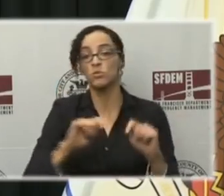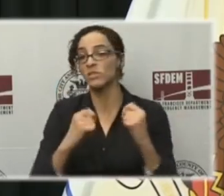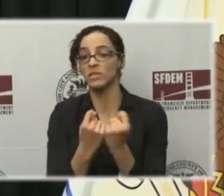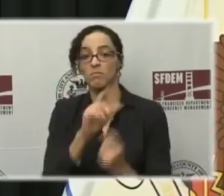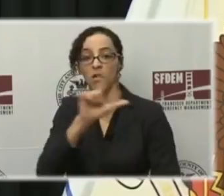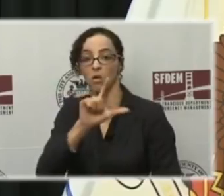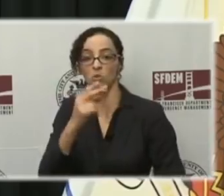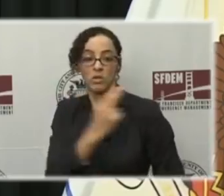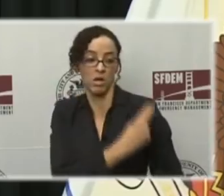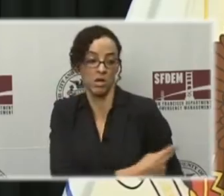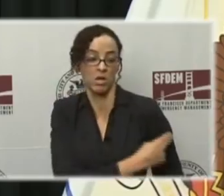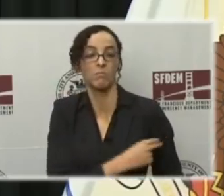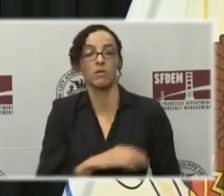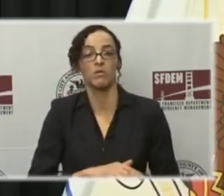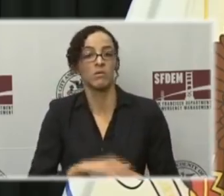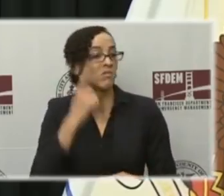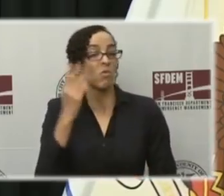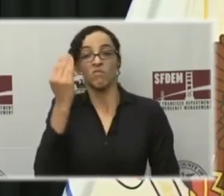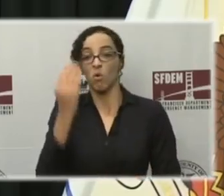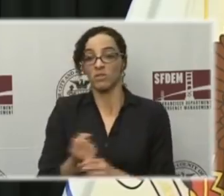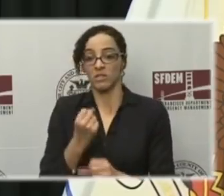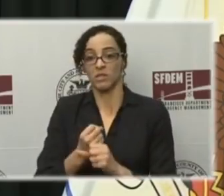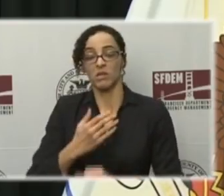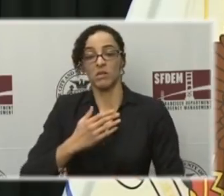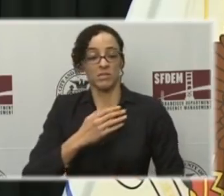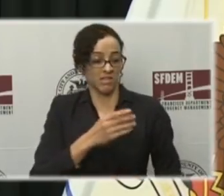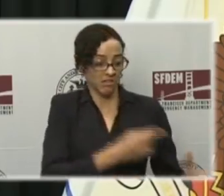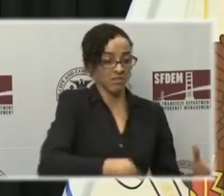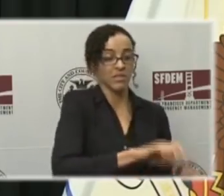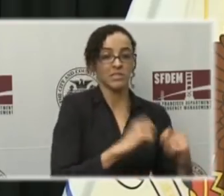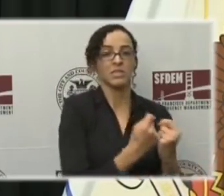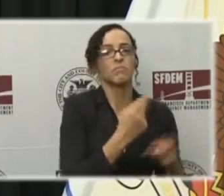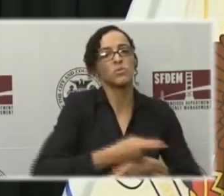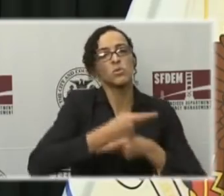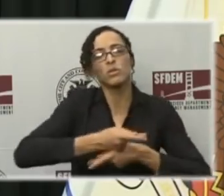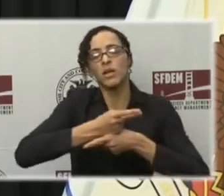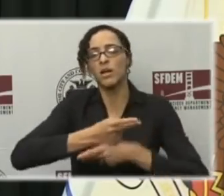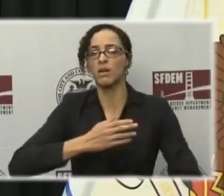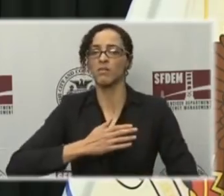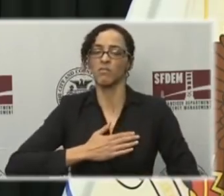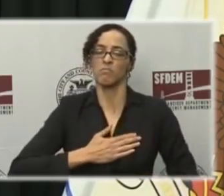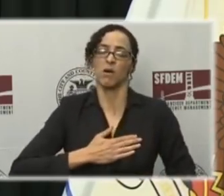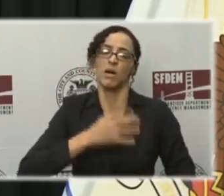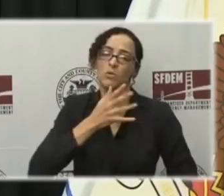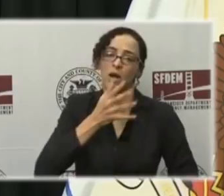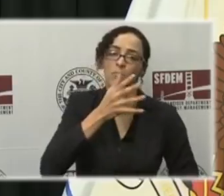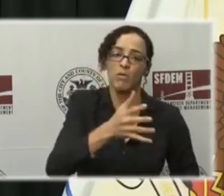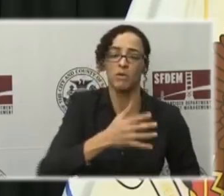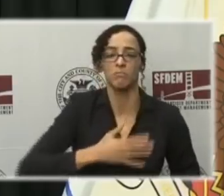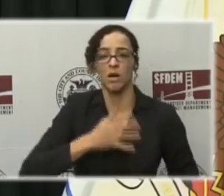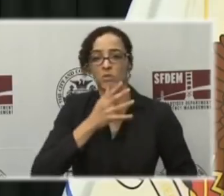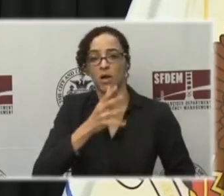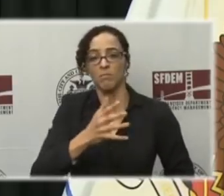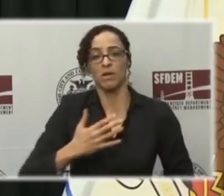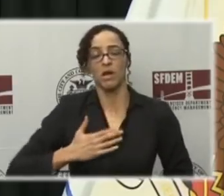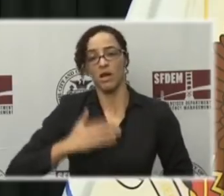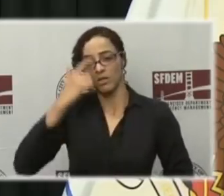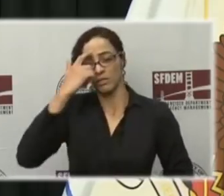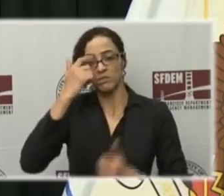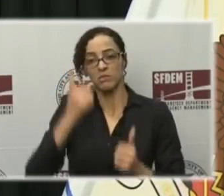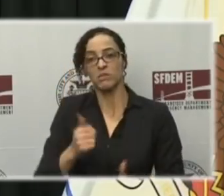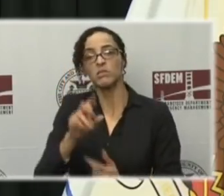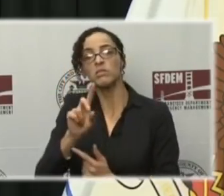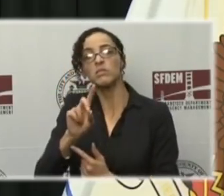that team took care of my grandmother who had dementia. And I want to thank them for all they continue to do to give dignity to so many